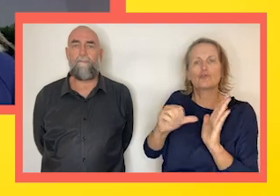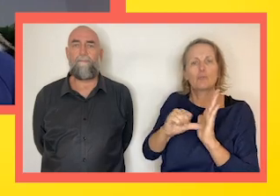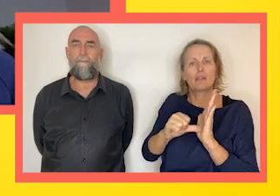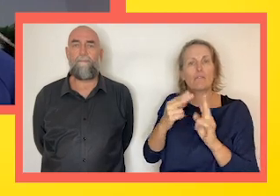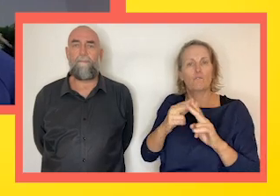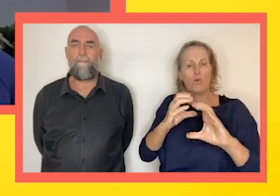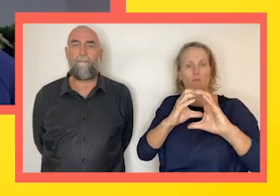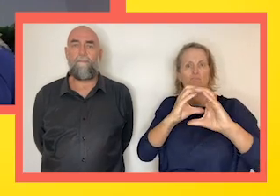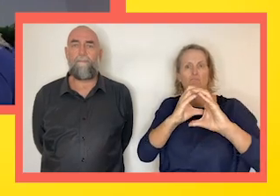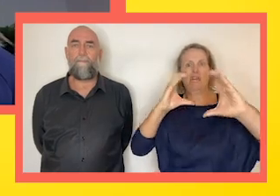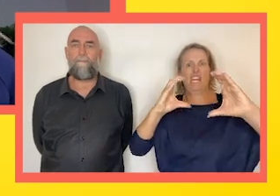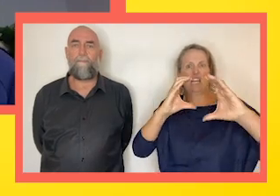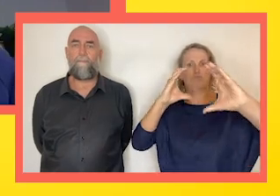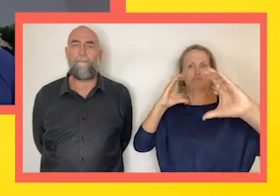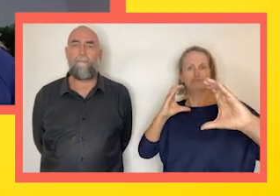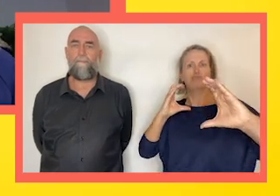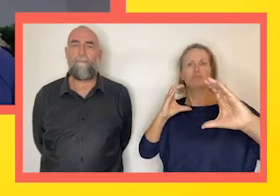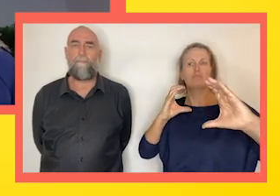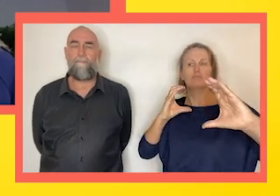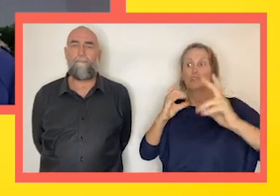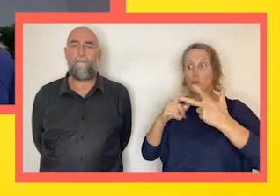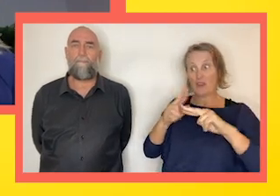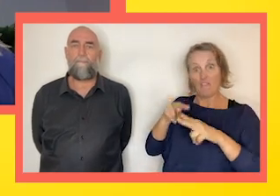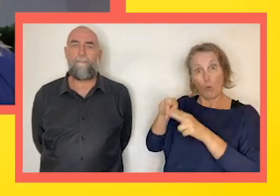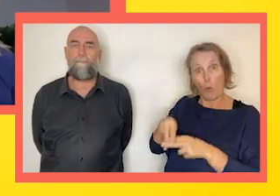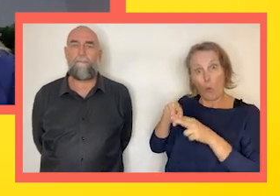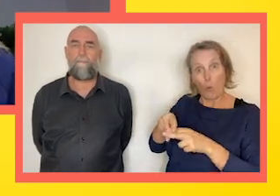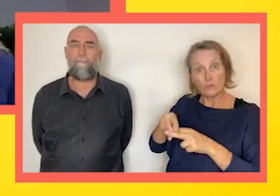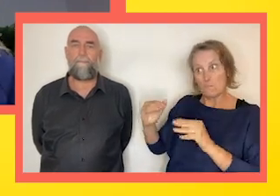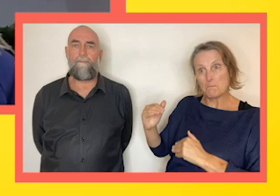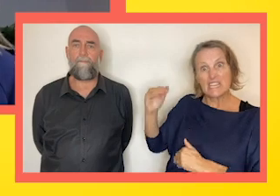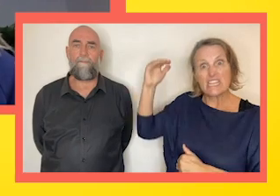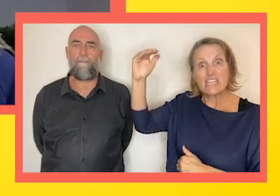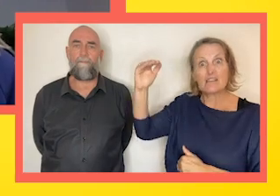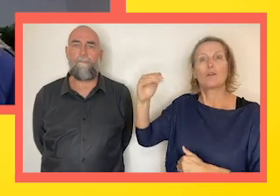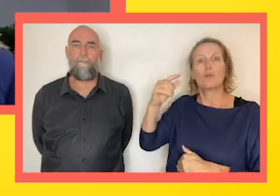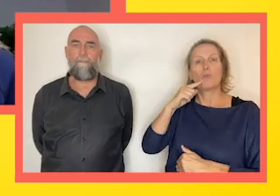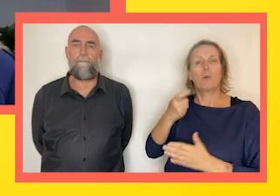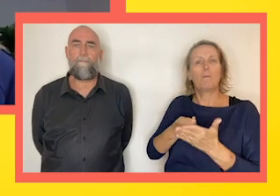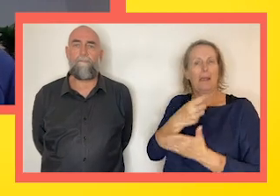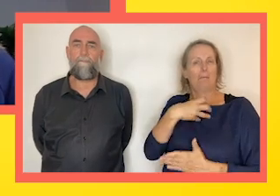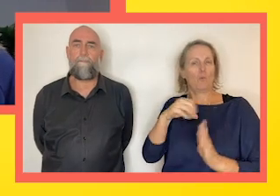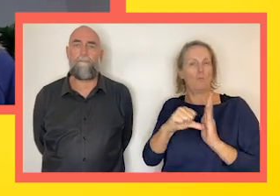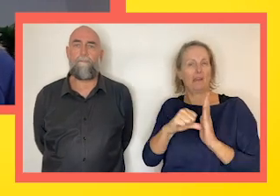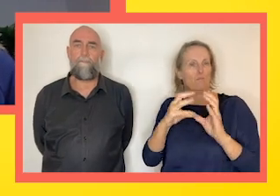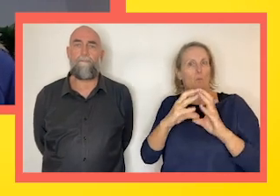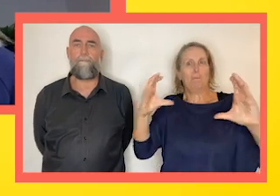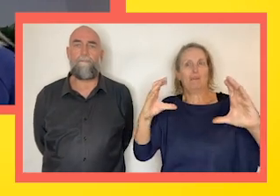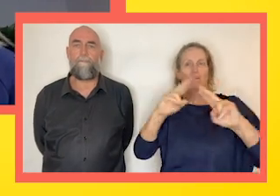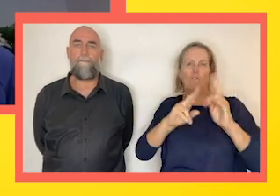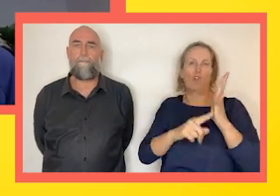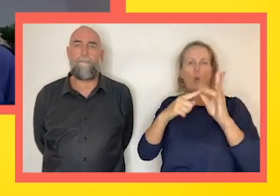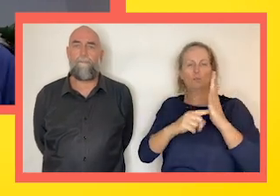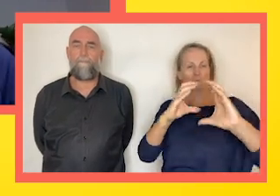slightly larger stall. So if you had quite a big horse, you'd pay that extra to give them that little bit more room. But